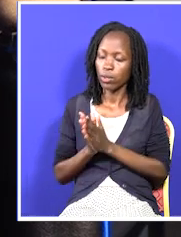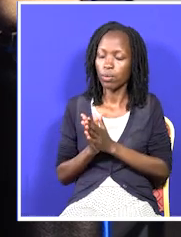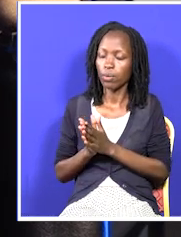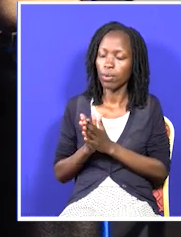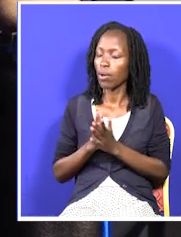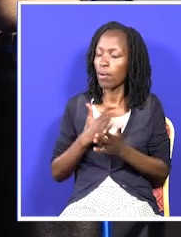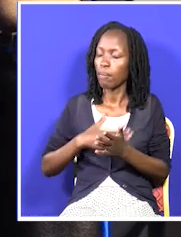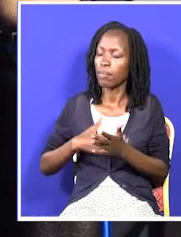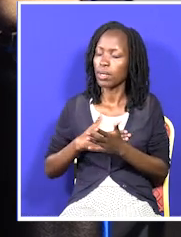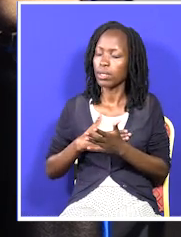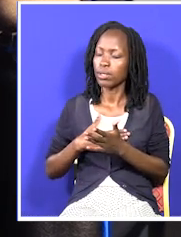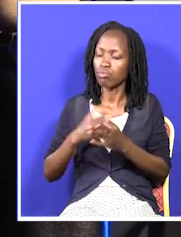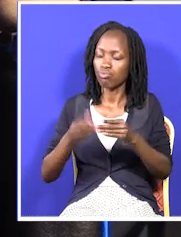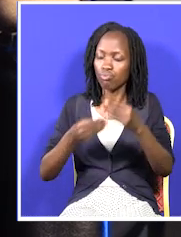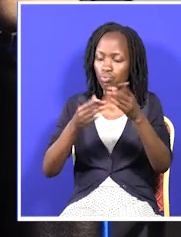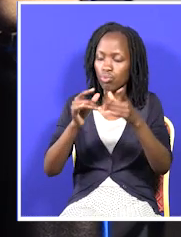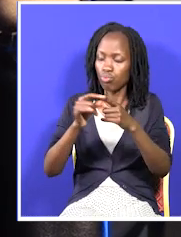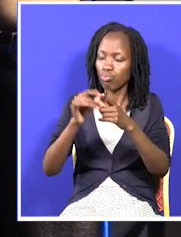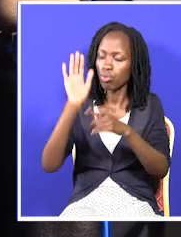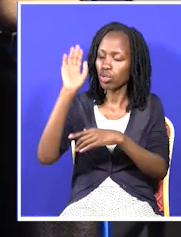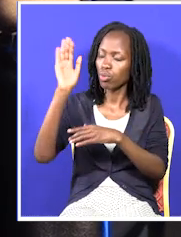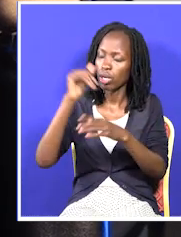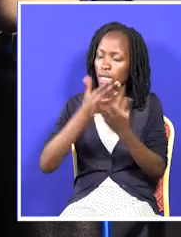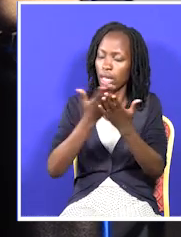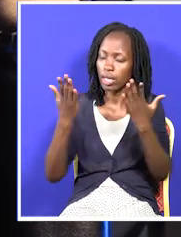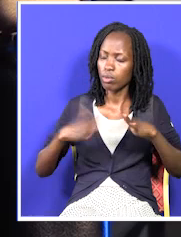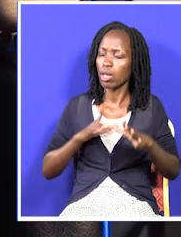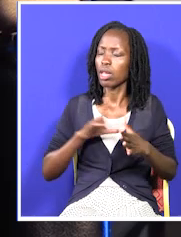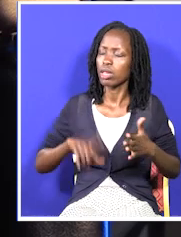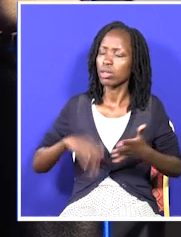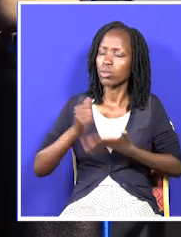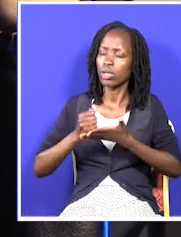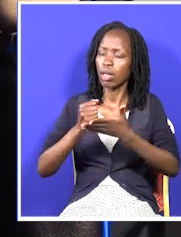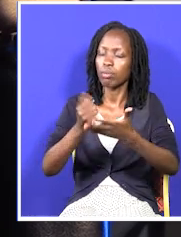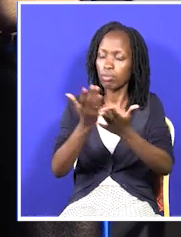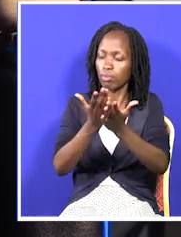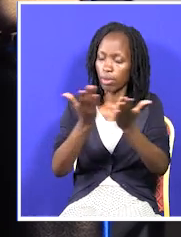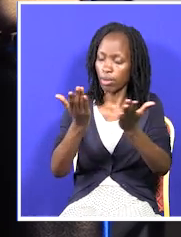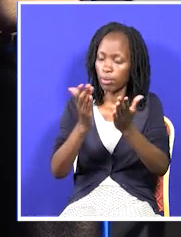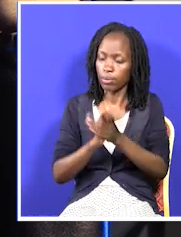of God in these people, oh King of Kings. May you help them, oh King of Kings.